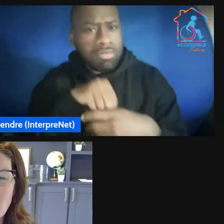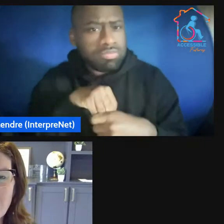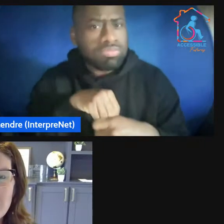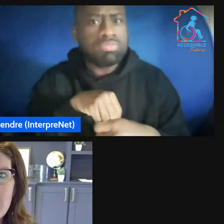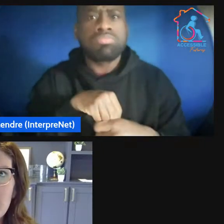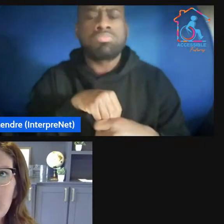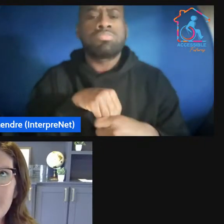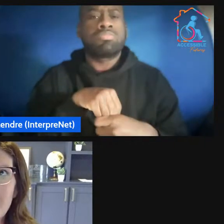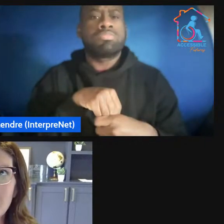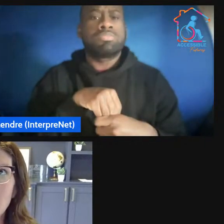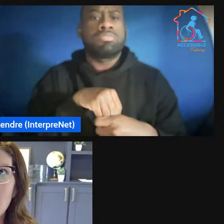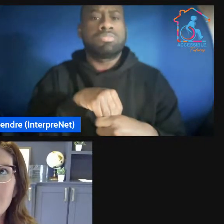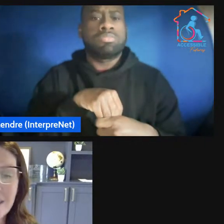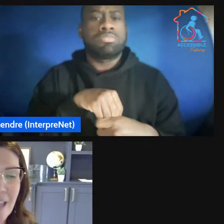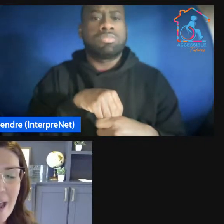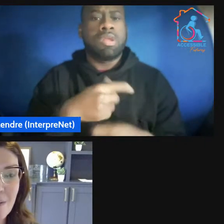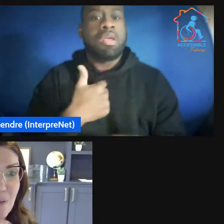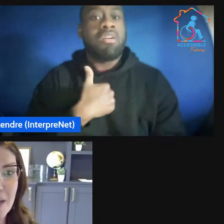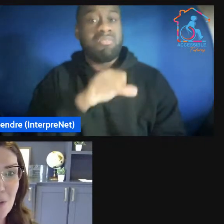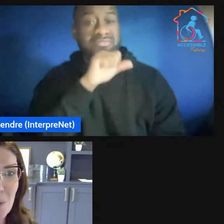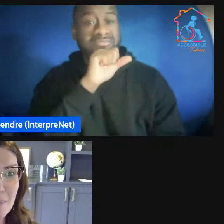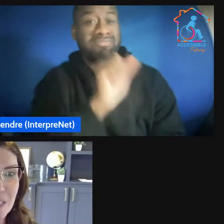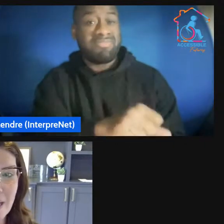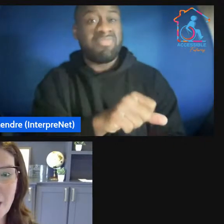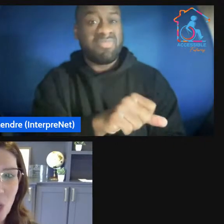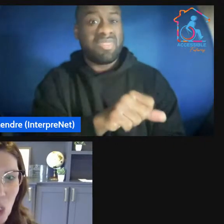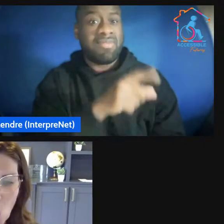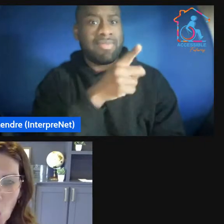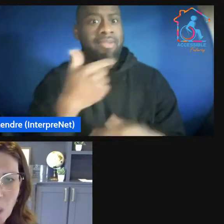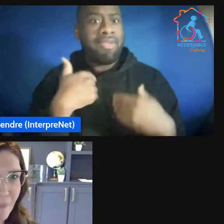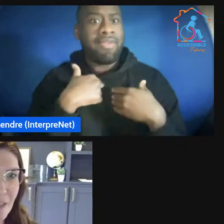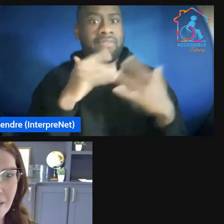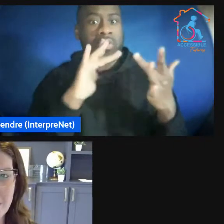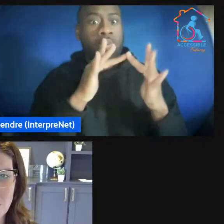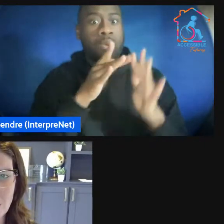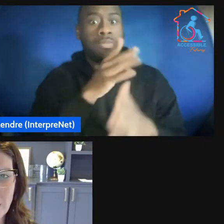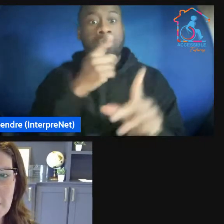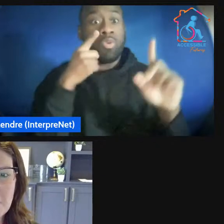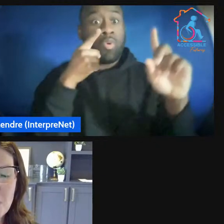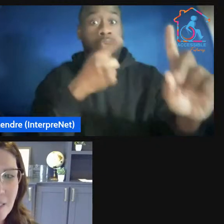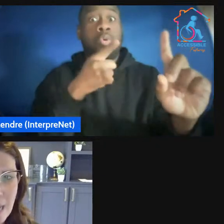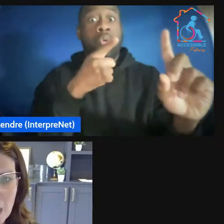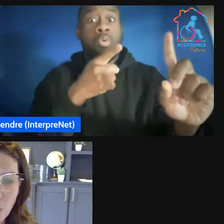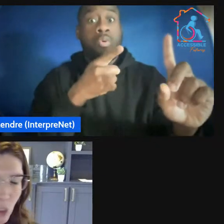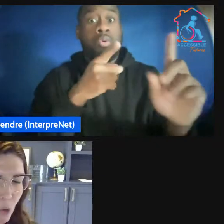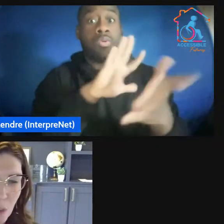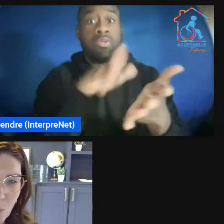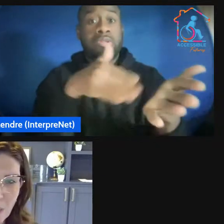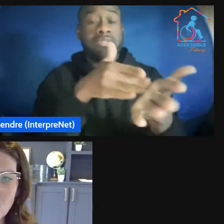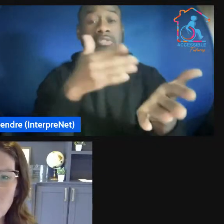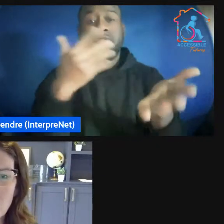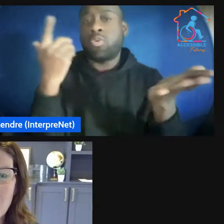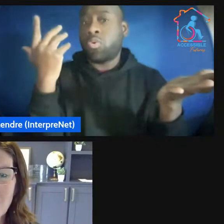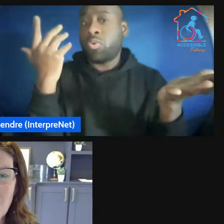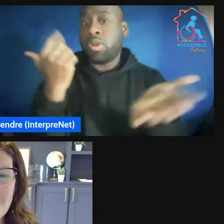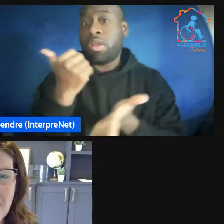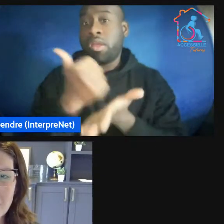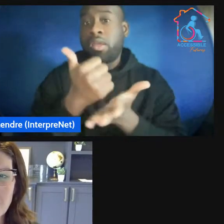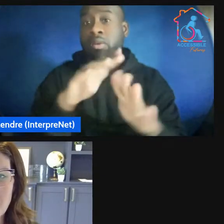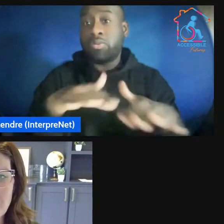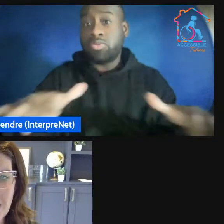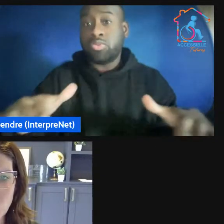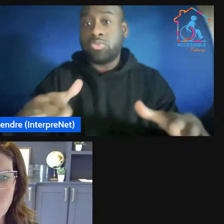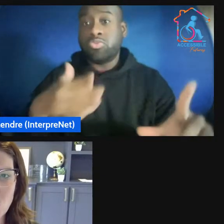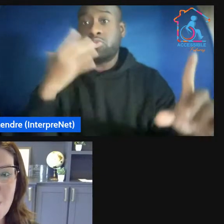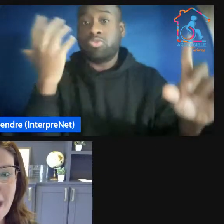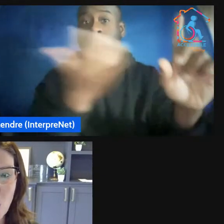stakeholders. And so I love that they have right on their website, the goal of this center is to help children reach their